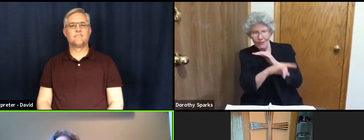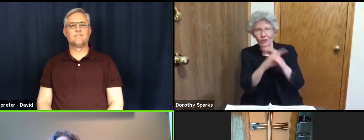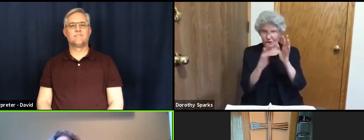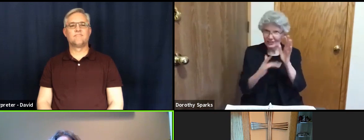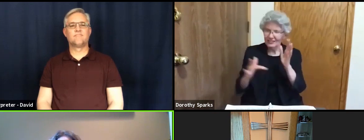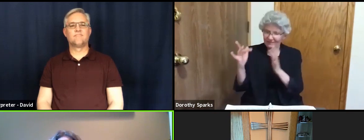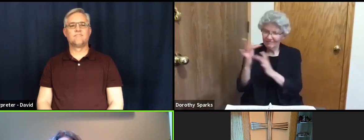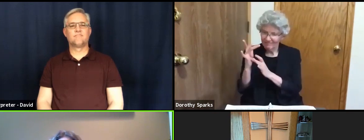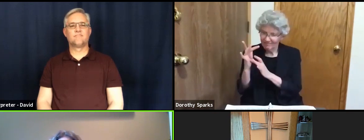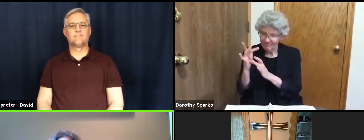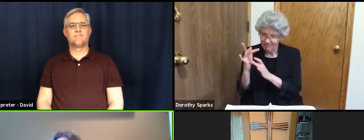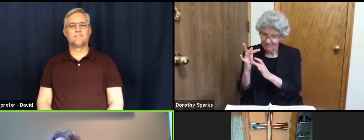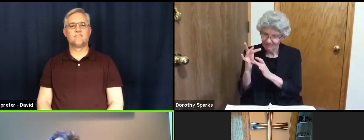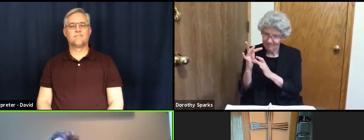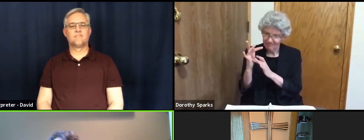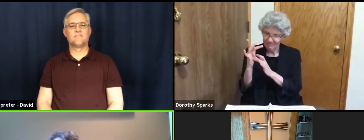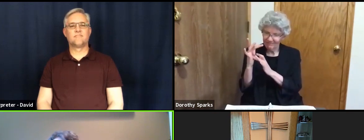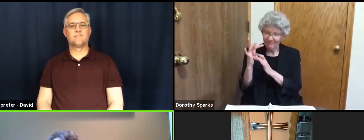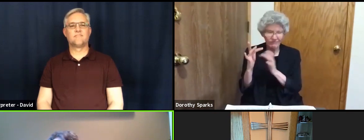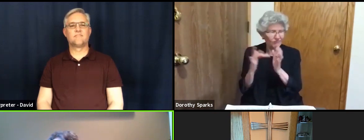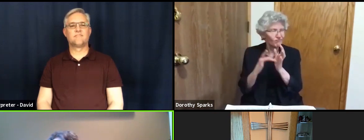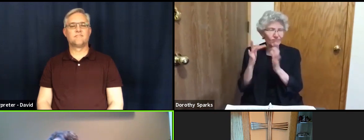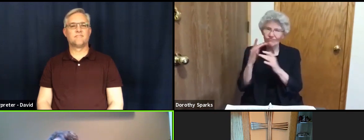He was betrayed.